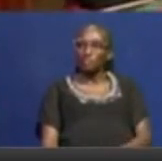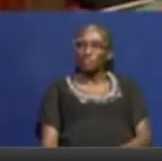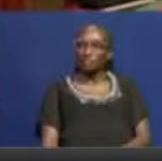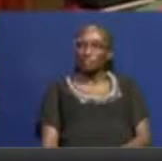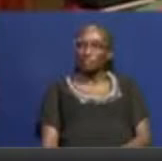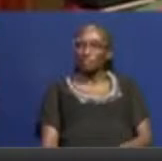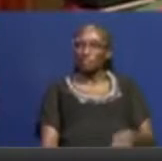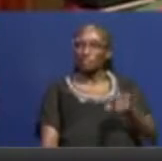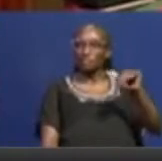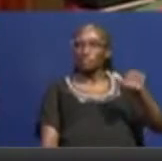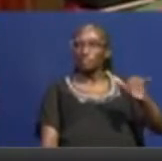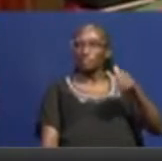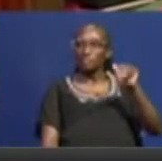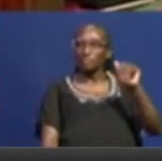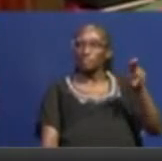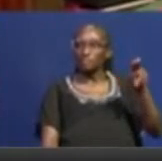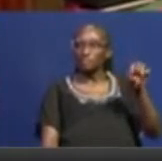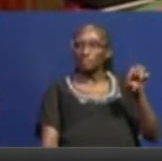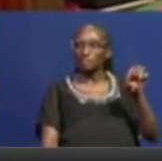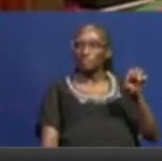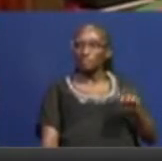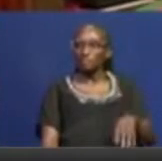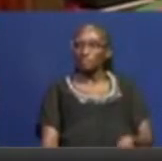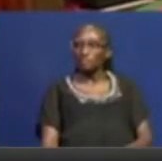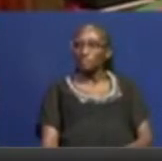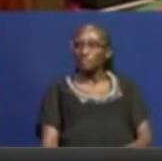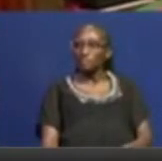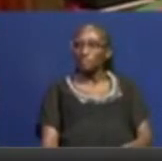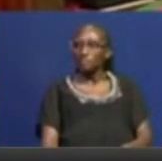Naivasha Jane Wanjiru Njeri Kihara.